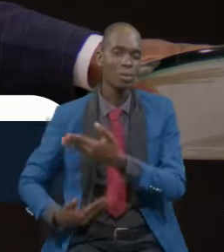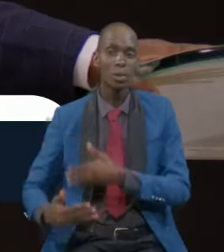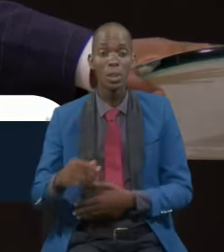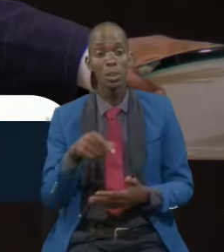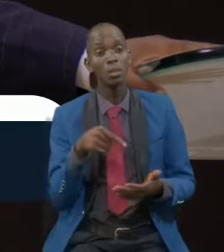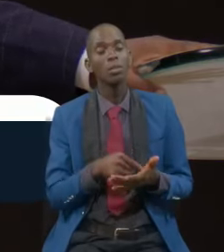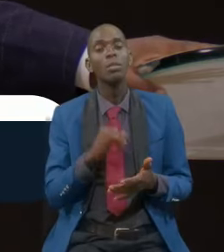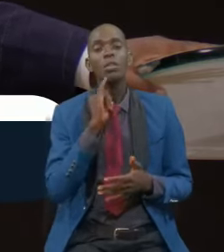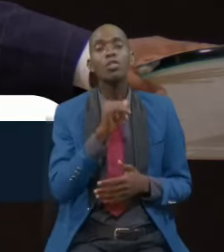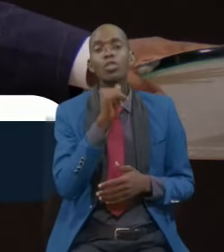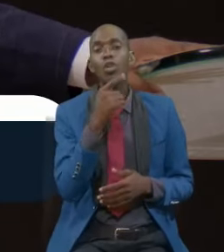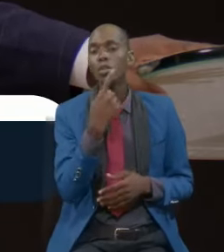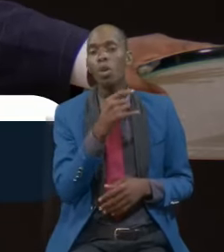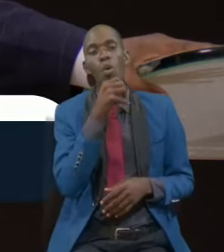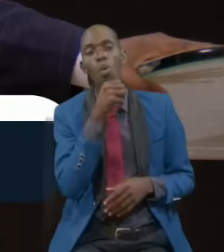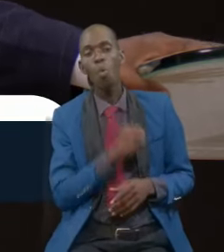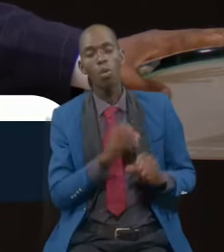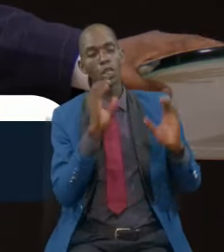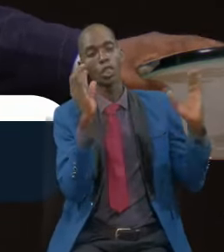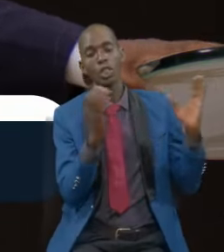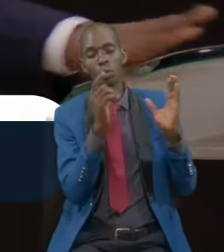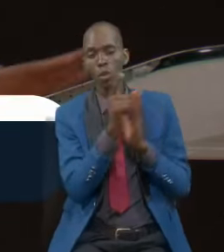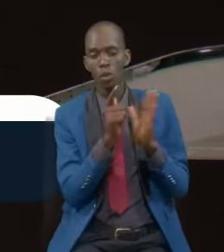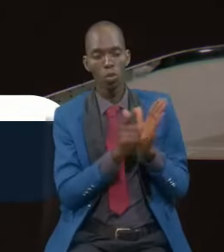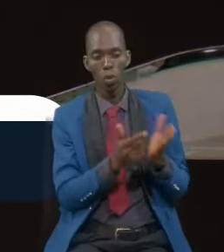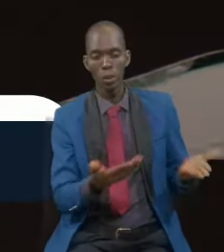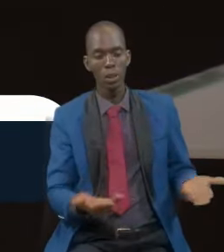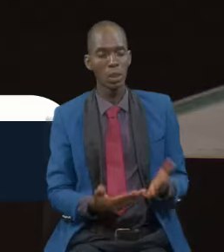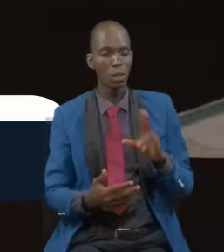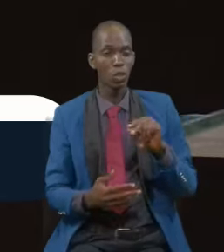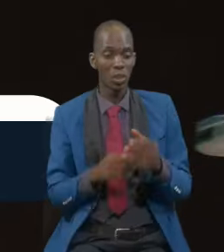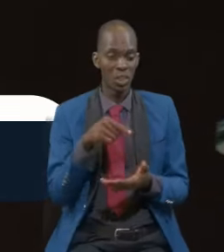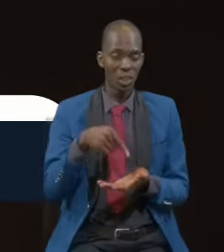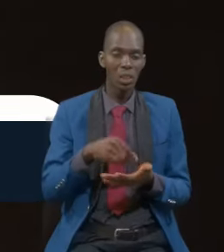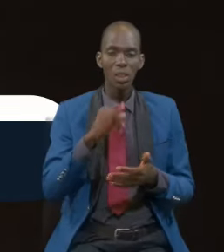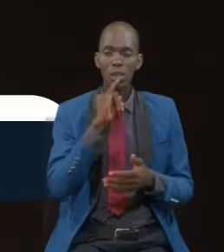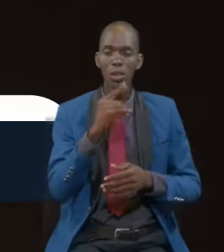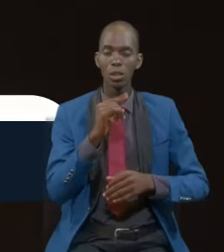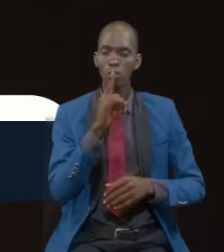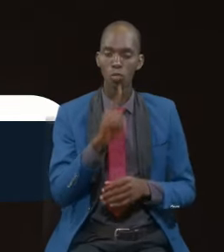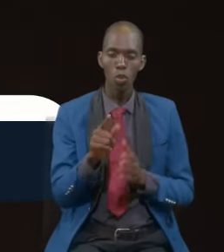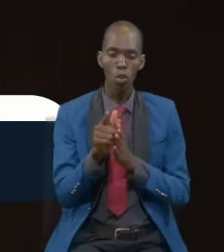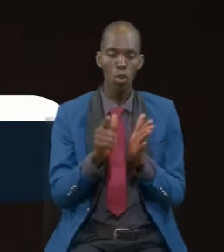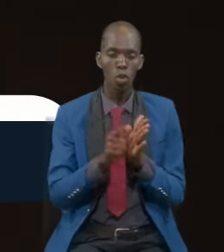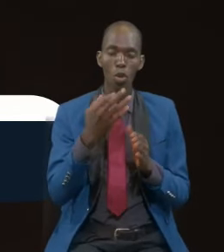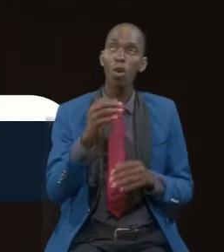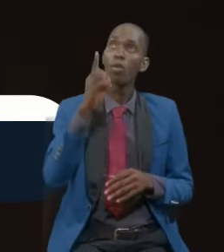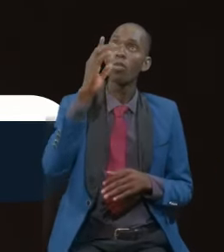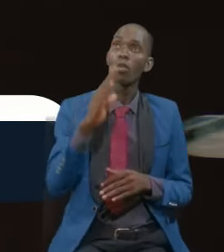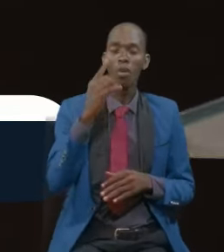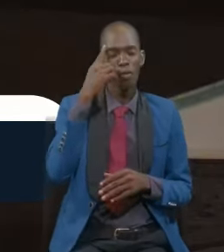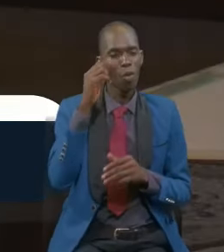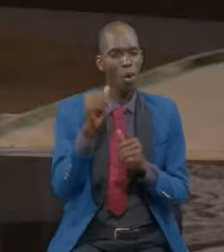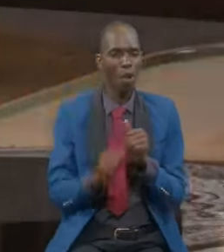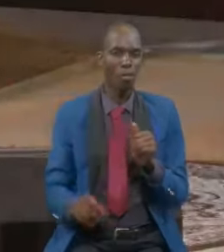old ceremonial law. Here is the very law of God for everyone. In James